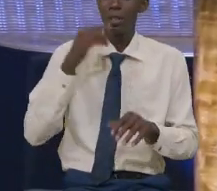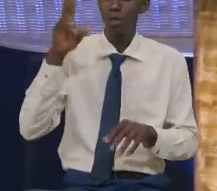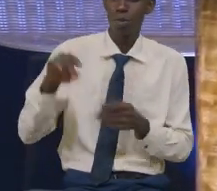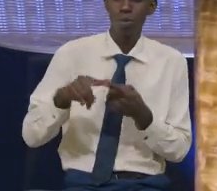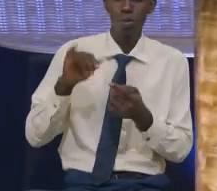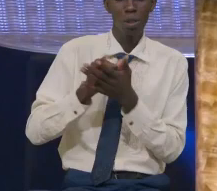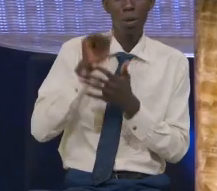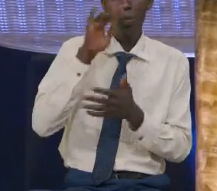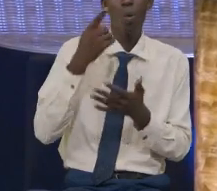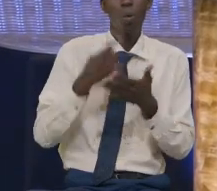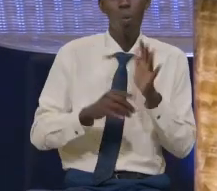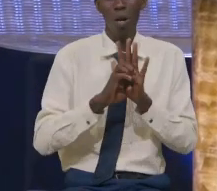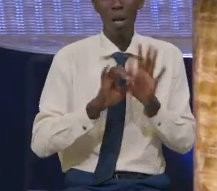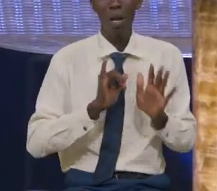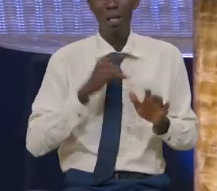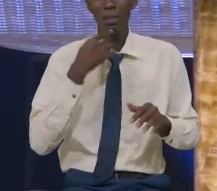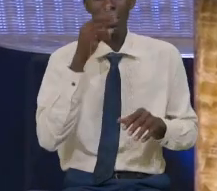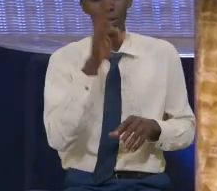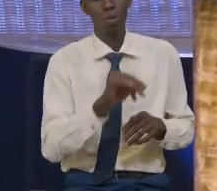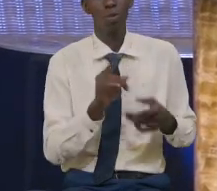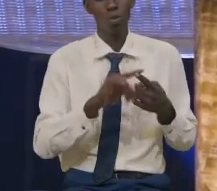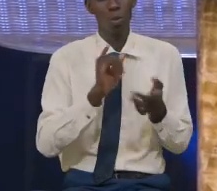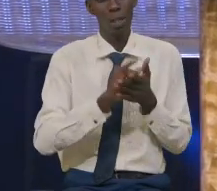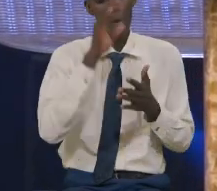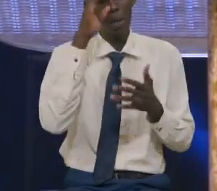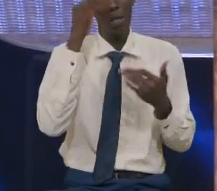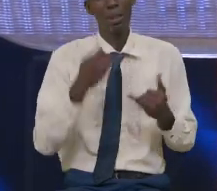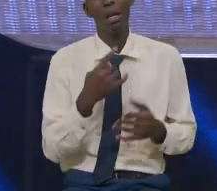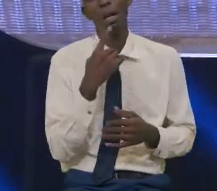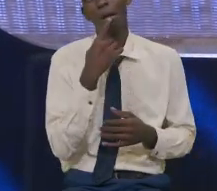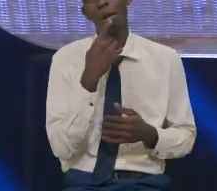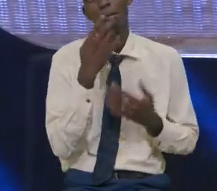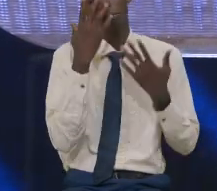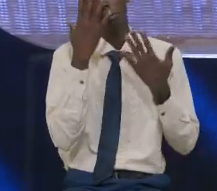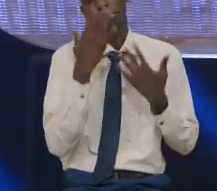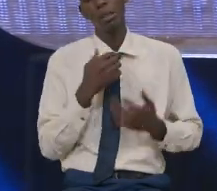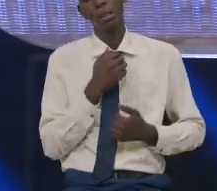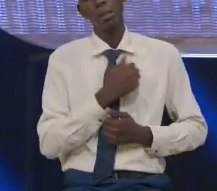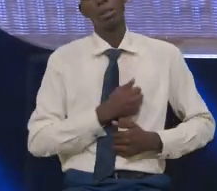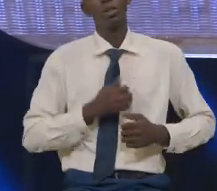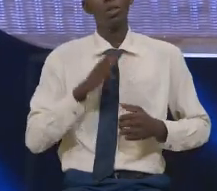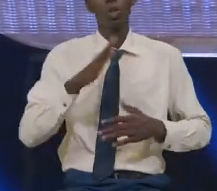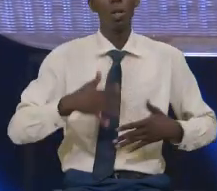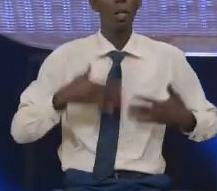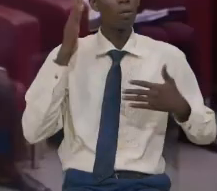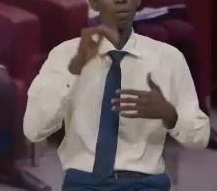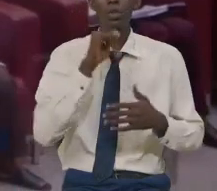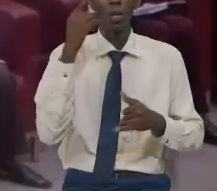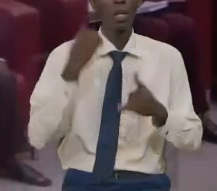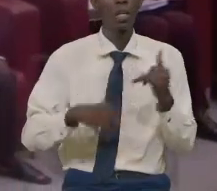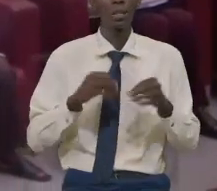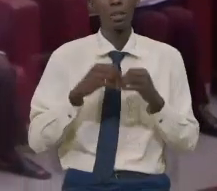no to that man? Now you regret, your life will not end in regret.